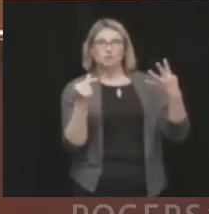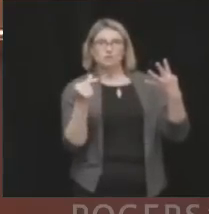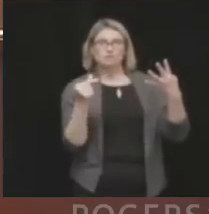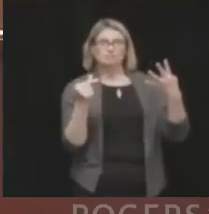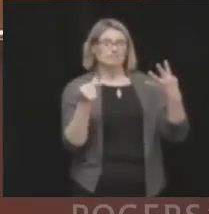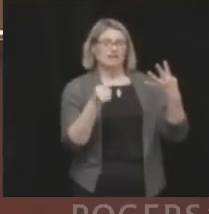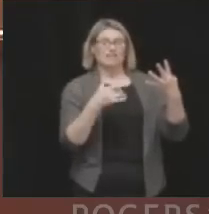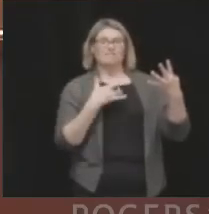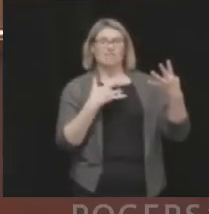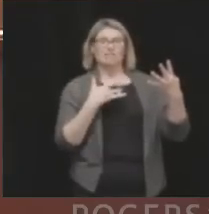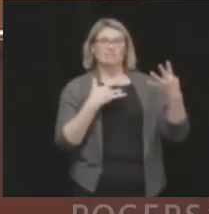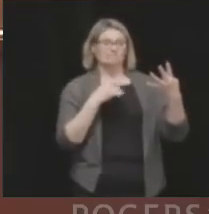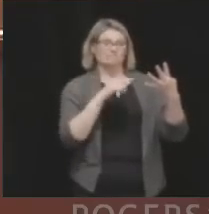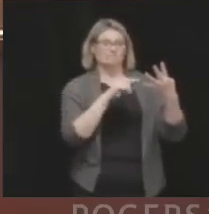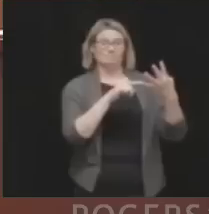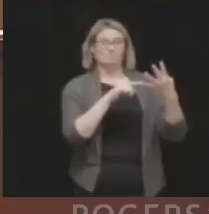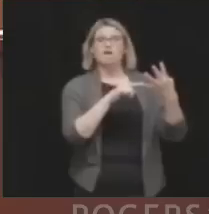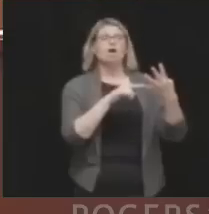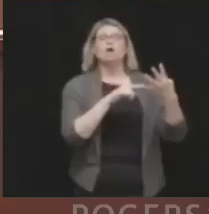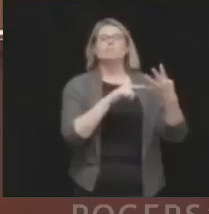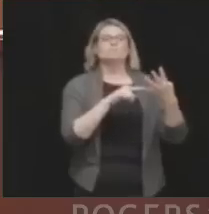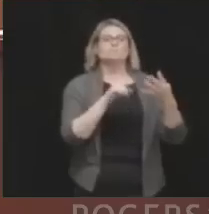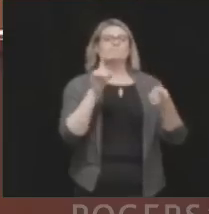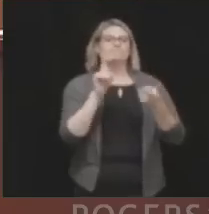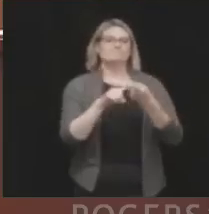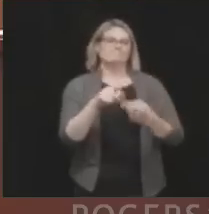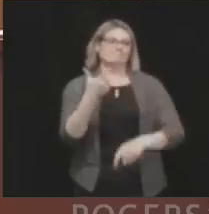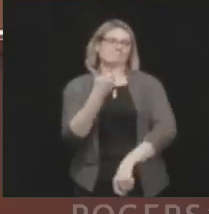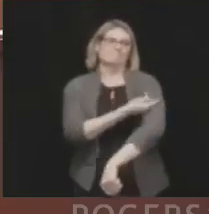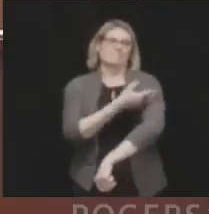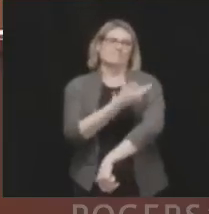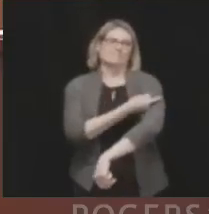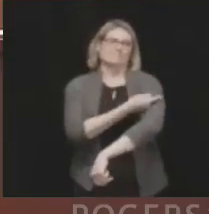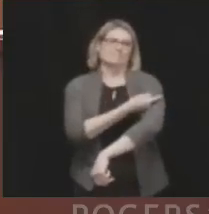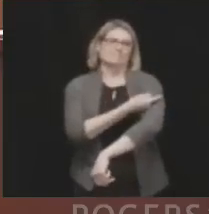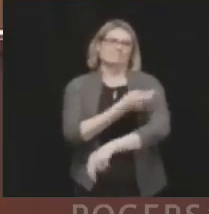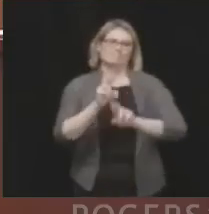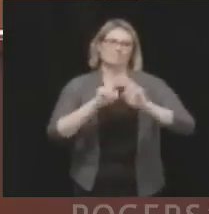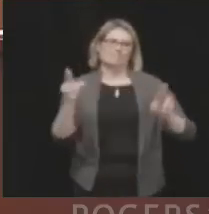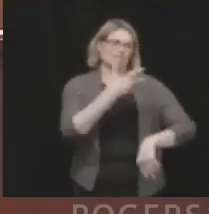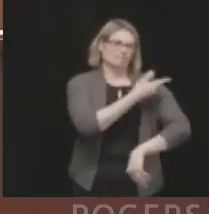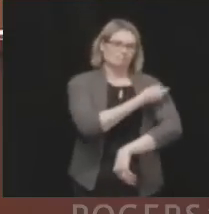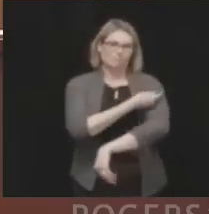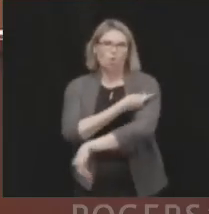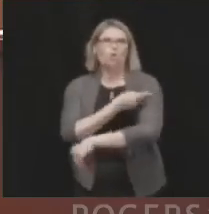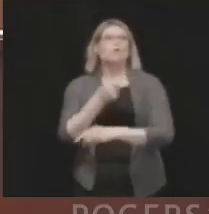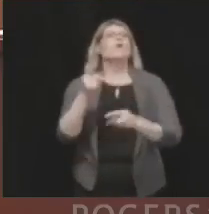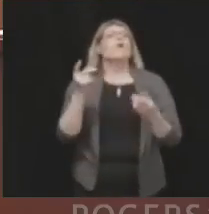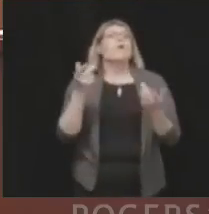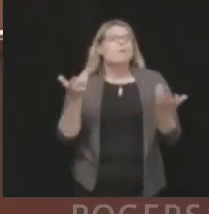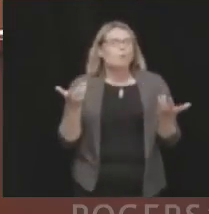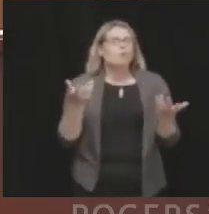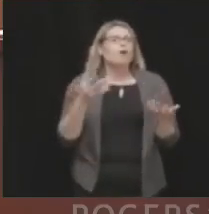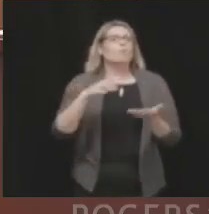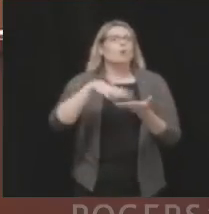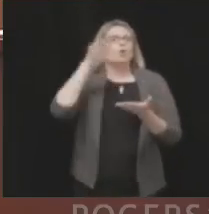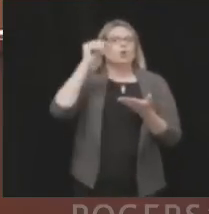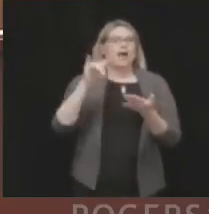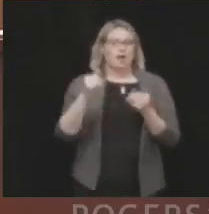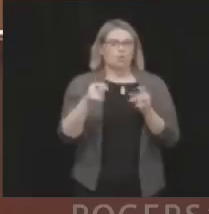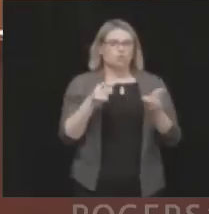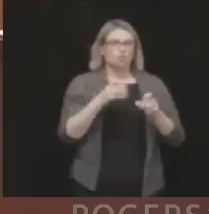nous devrons passer d'une étape à l'autre lentement et de manière graduelle. Je ne la